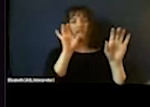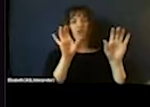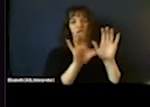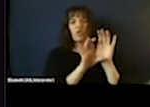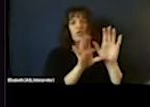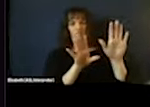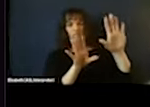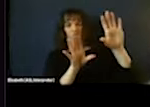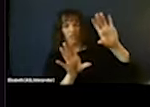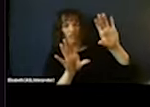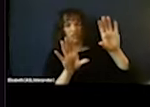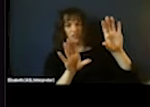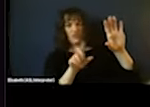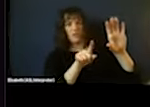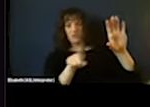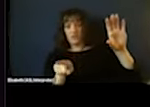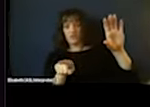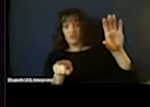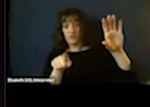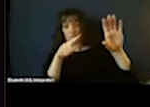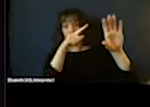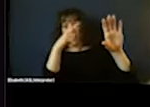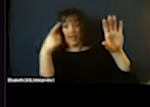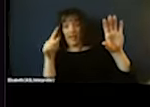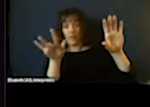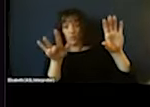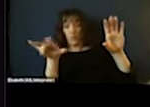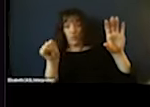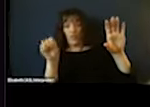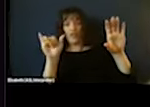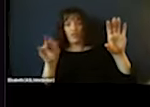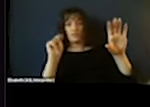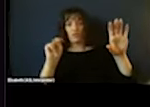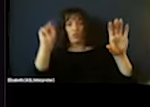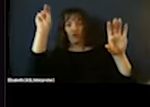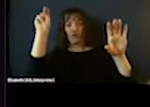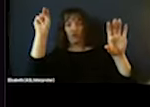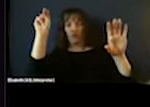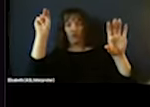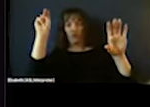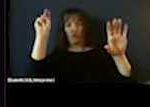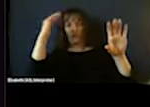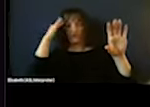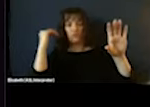side is the North Korea. So you can see that whole South Korea is kind of shiny and then